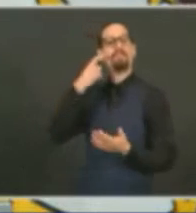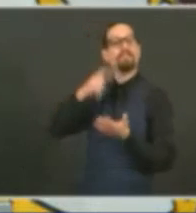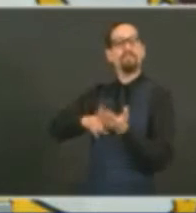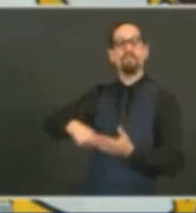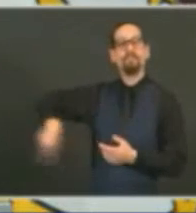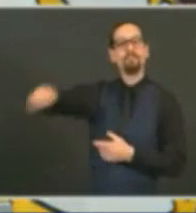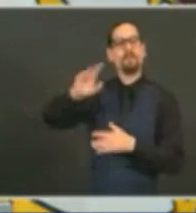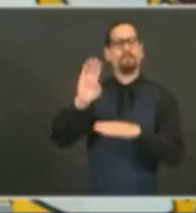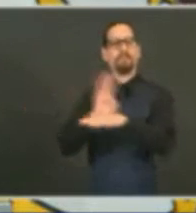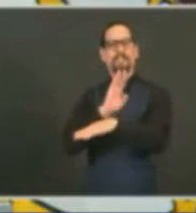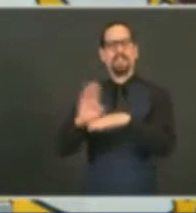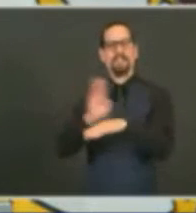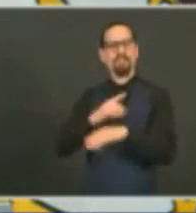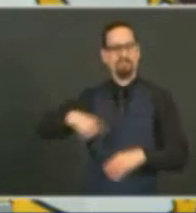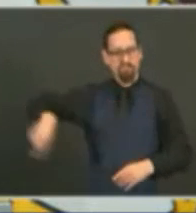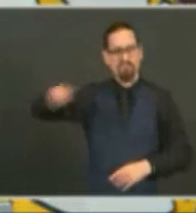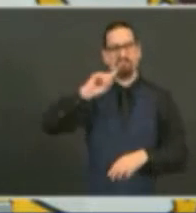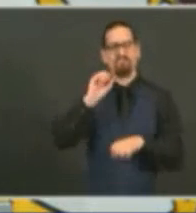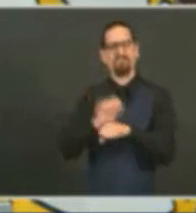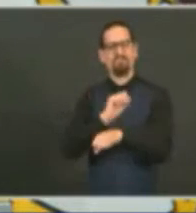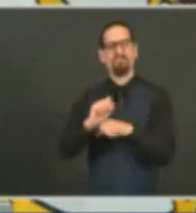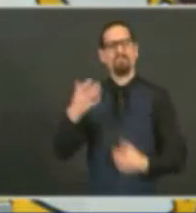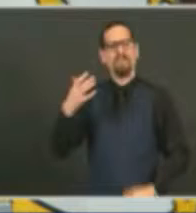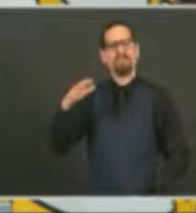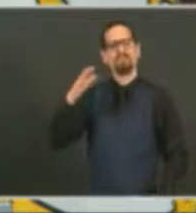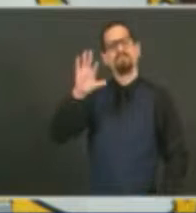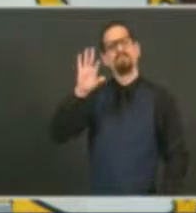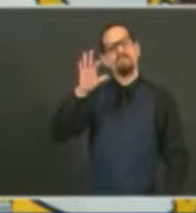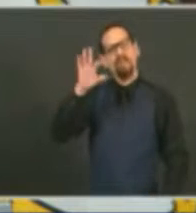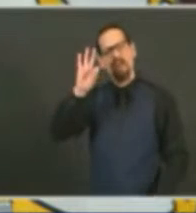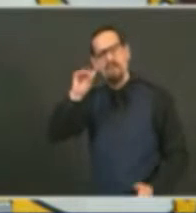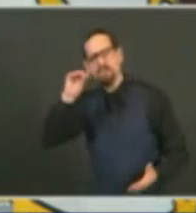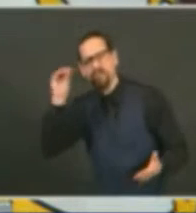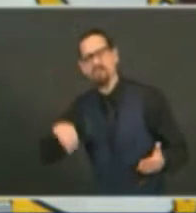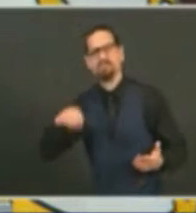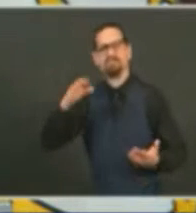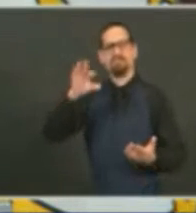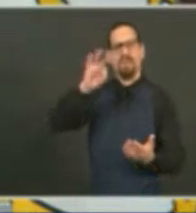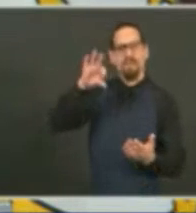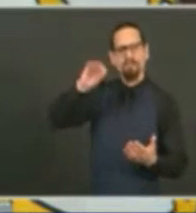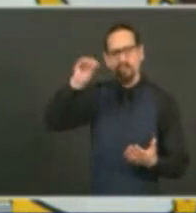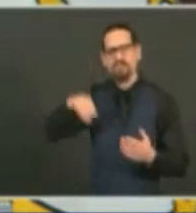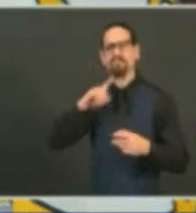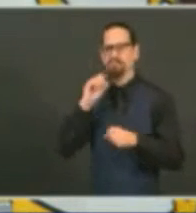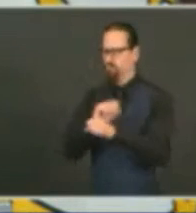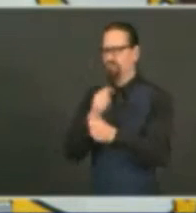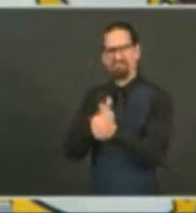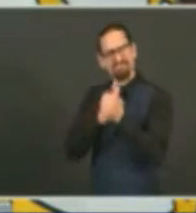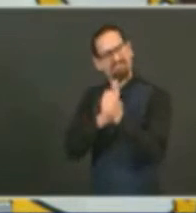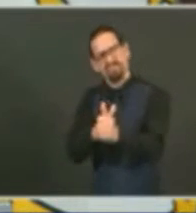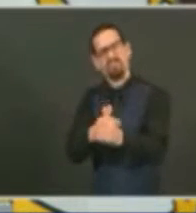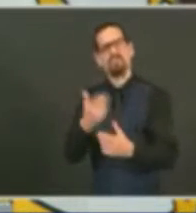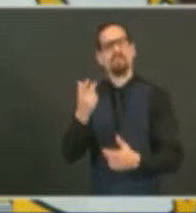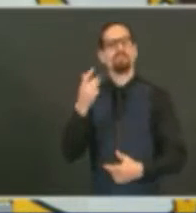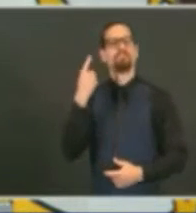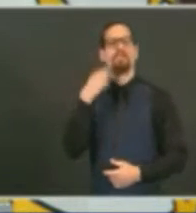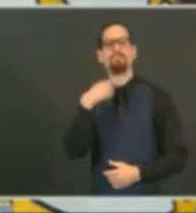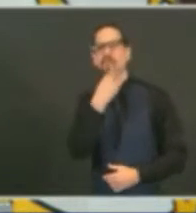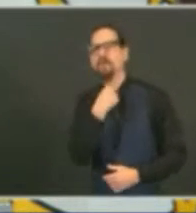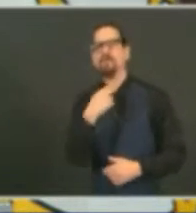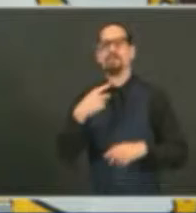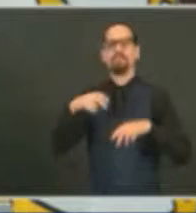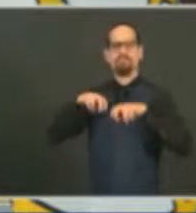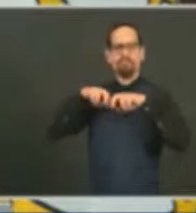observing the early closure requirement and had all customers seated. So thank you. Thank you